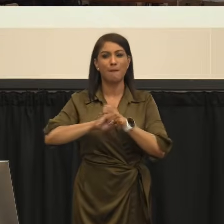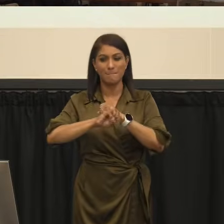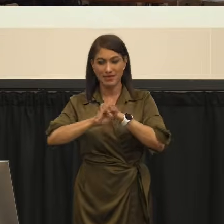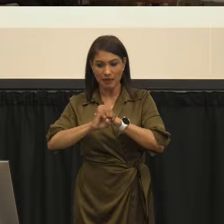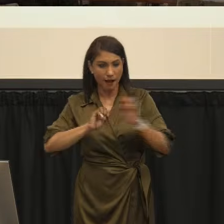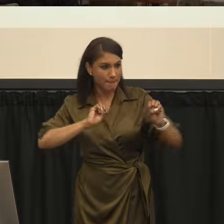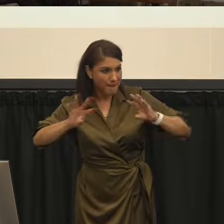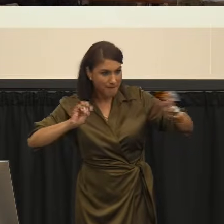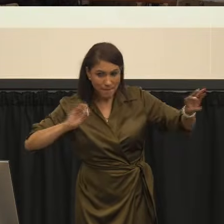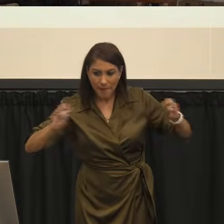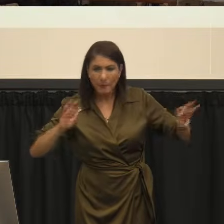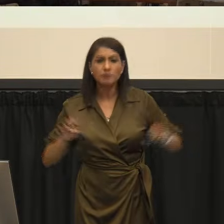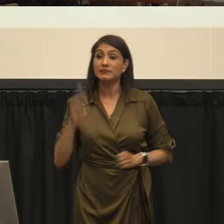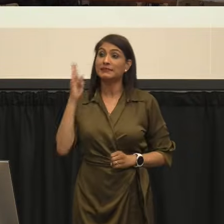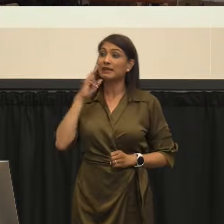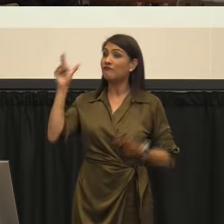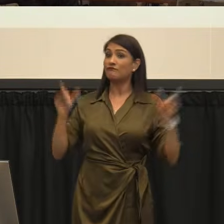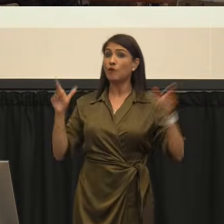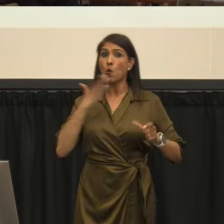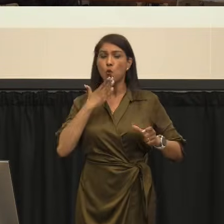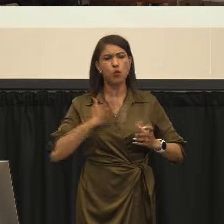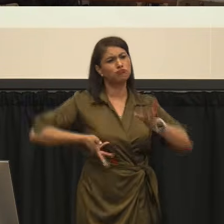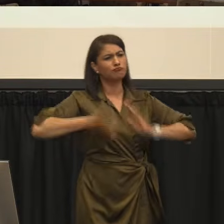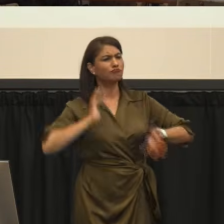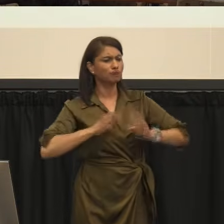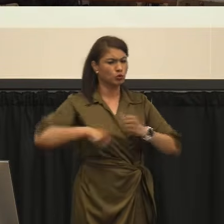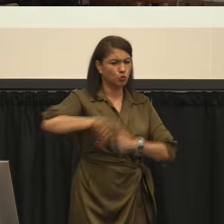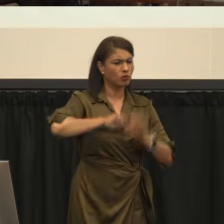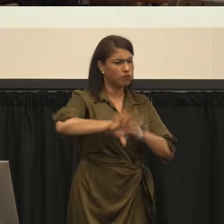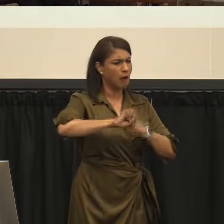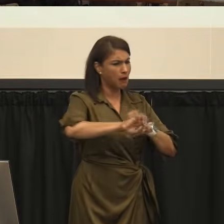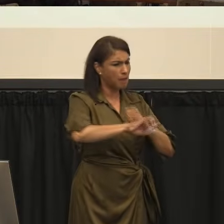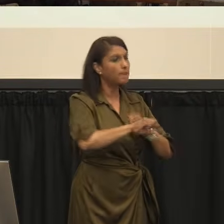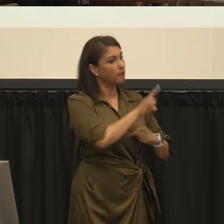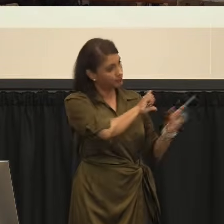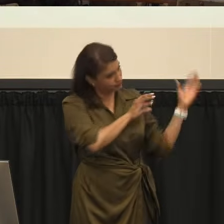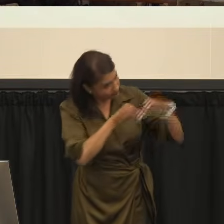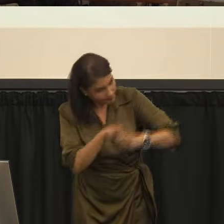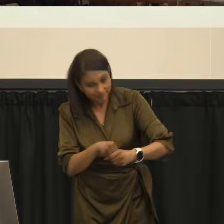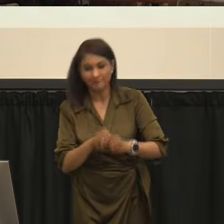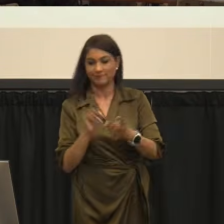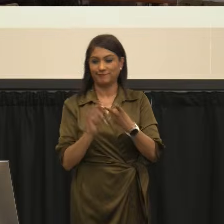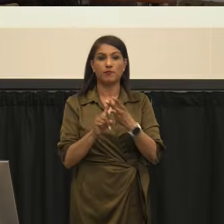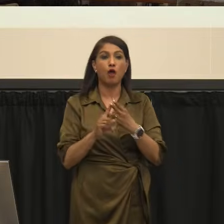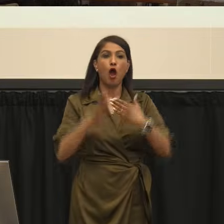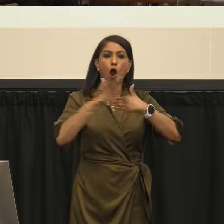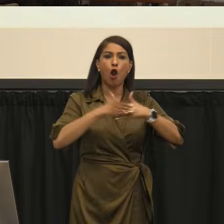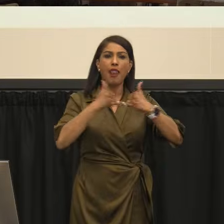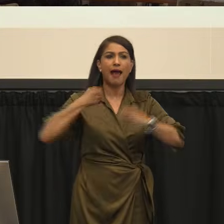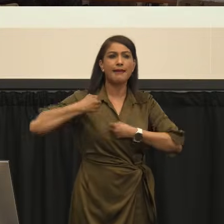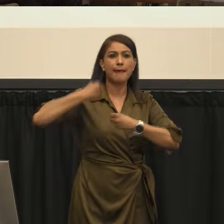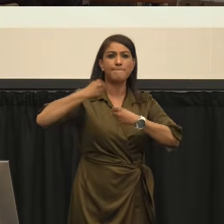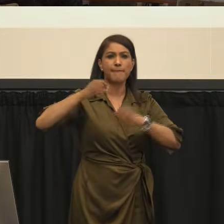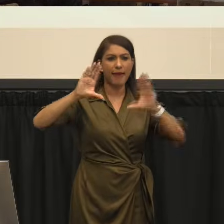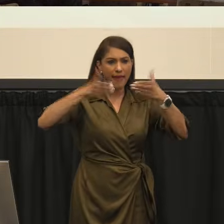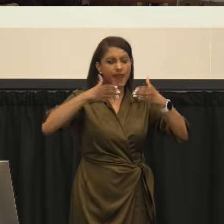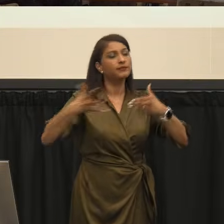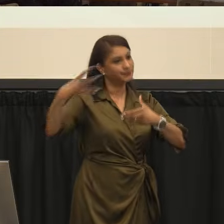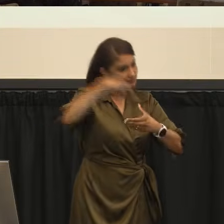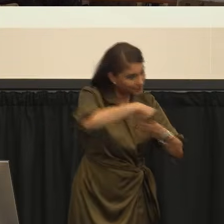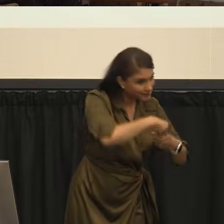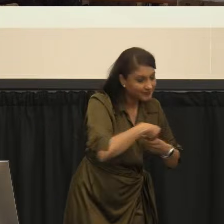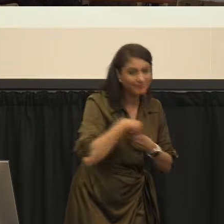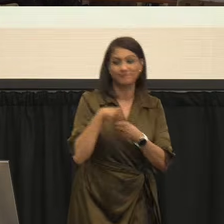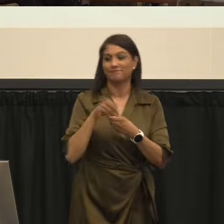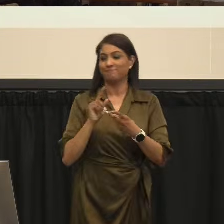So those in the digital community as well, so social media, deaf influencers, online campaigning, we want them to get involved as